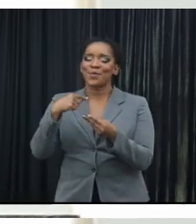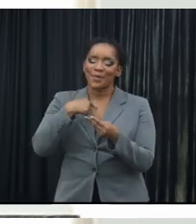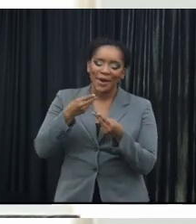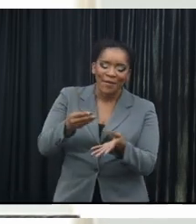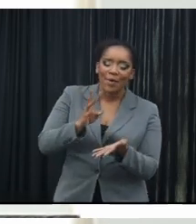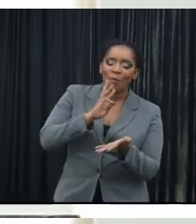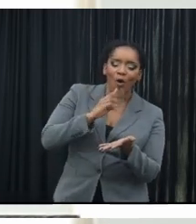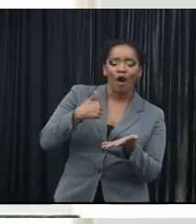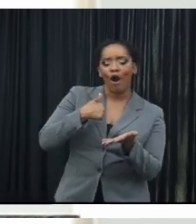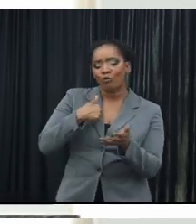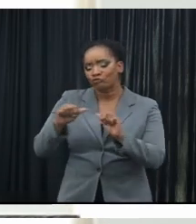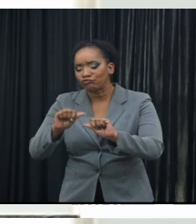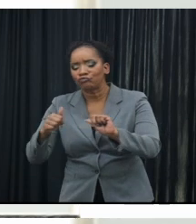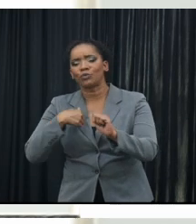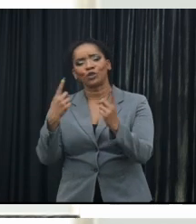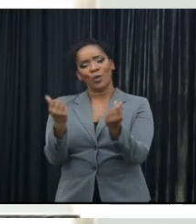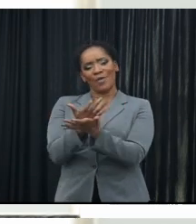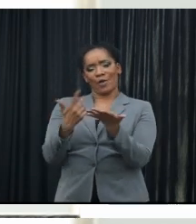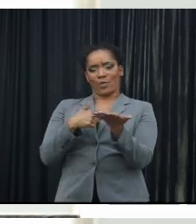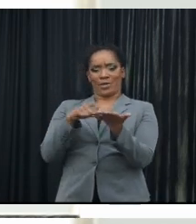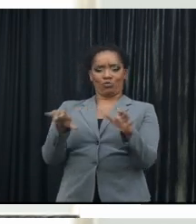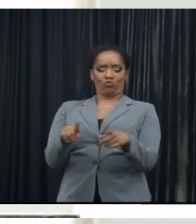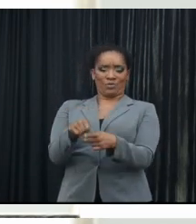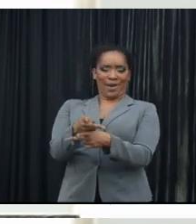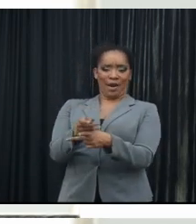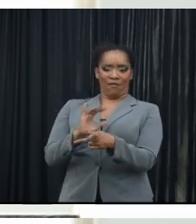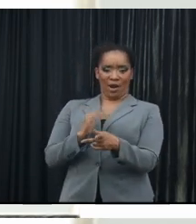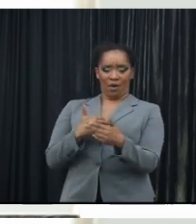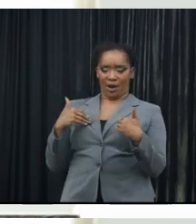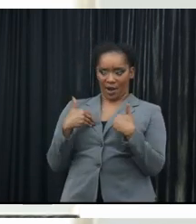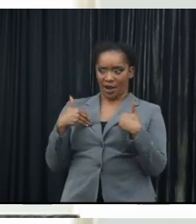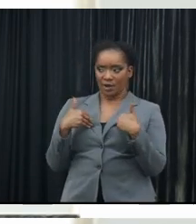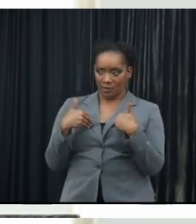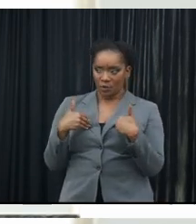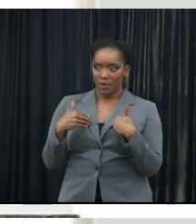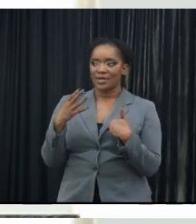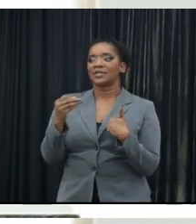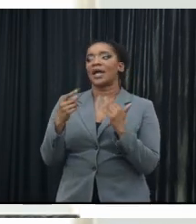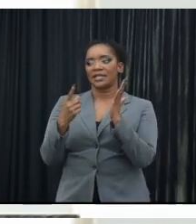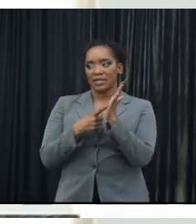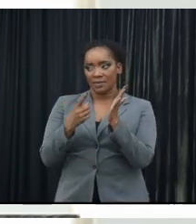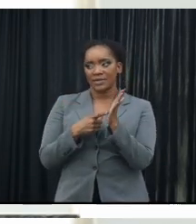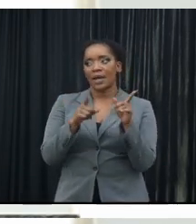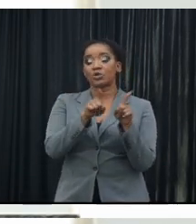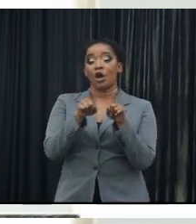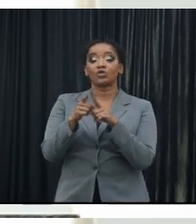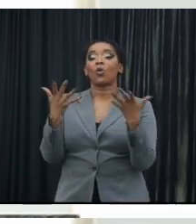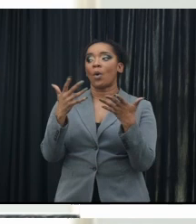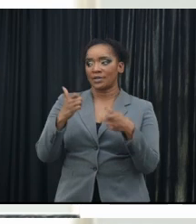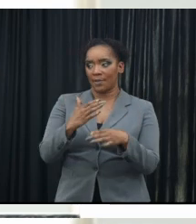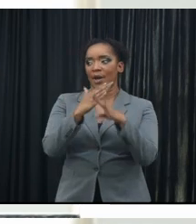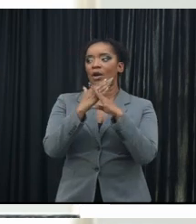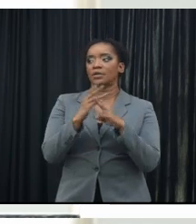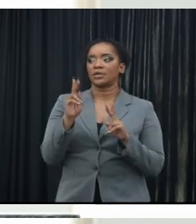what we need to do to take care of our own animals. And sometimes also what happens is a barrier is people will just automatically